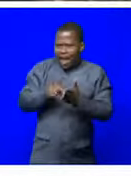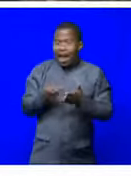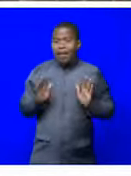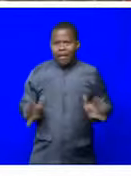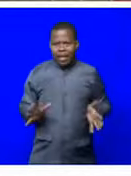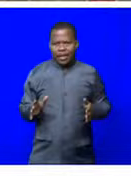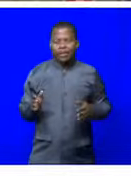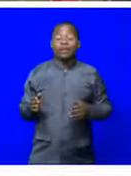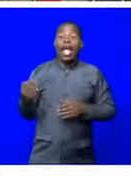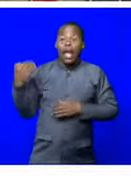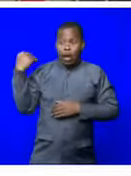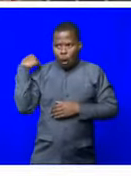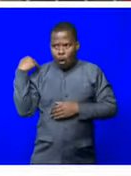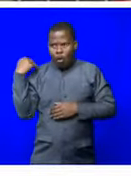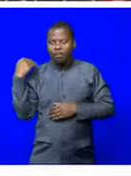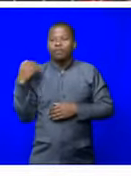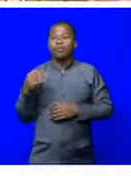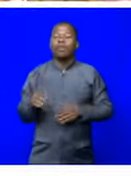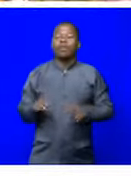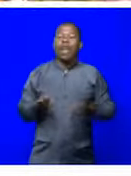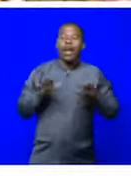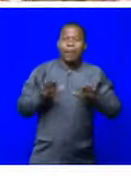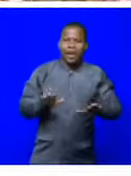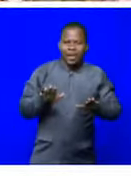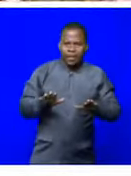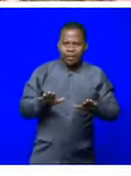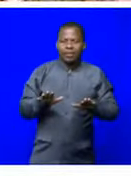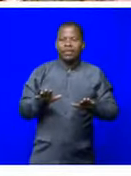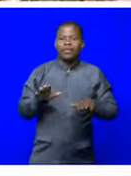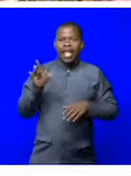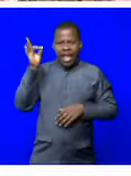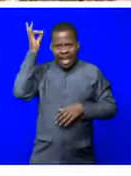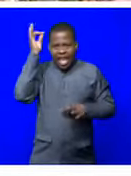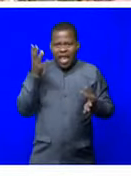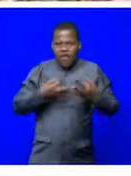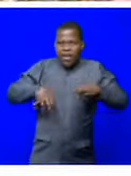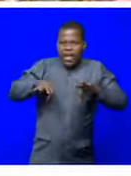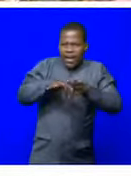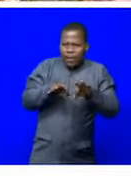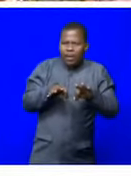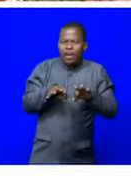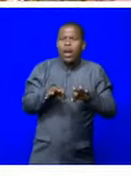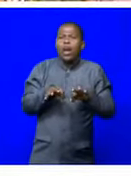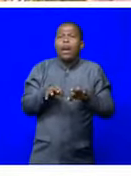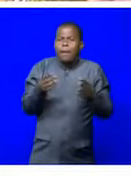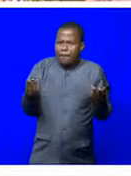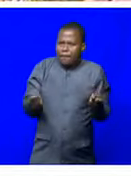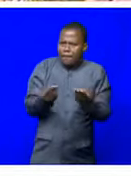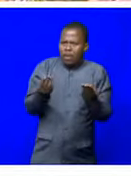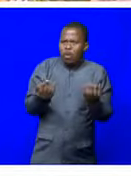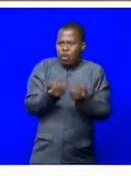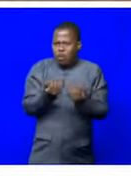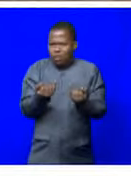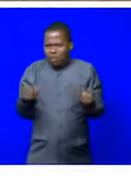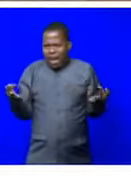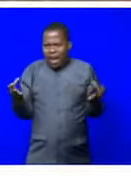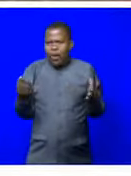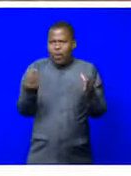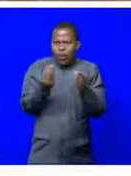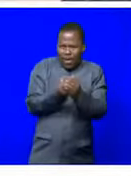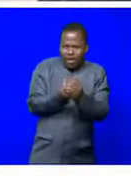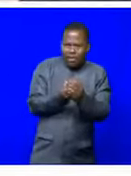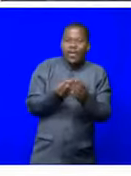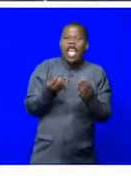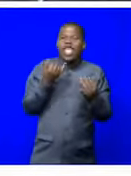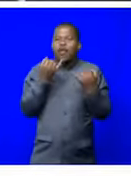ohlanganyele nesive etifundzeni letahlukene lapho beyomukela khona imilayeto leminingi yekulila lebhalwe